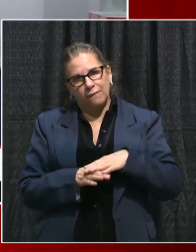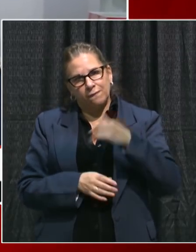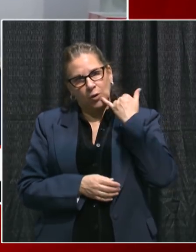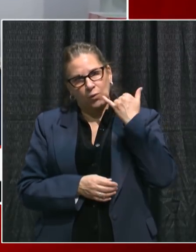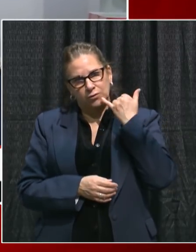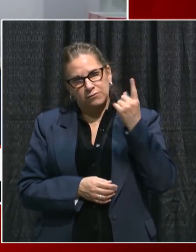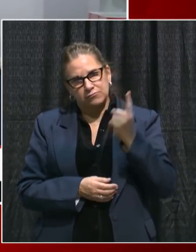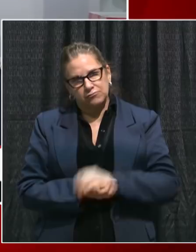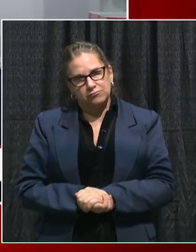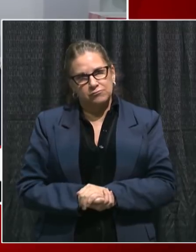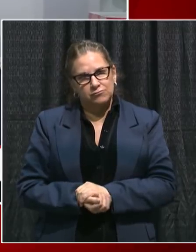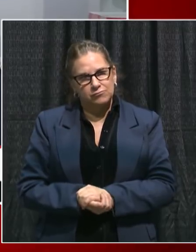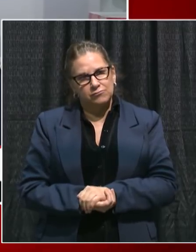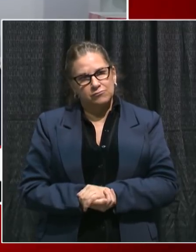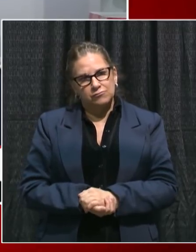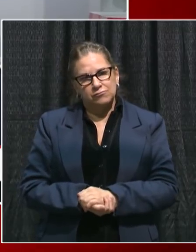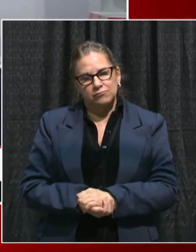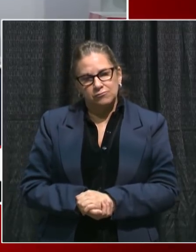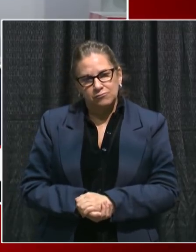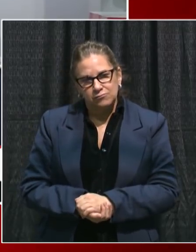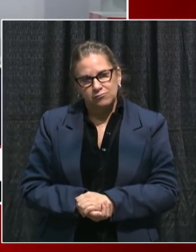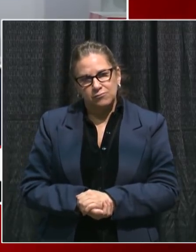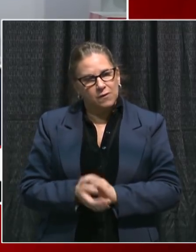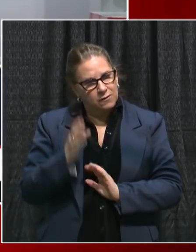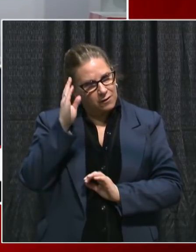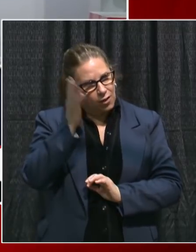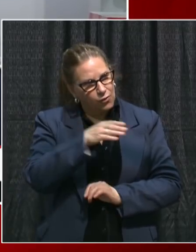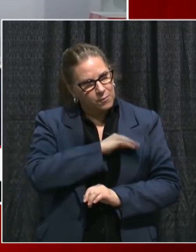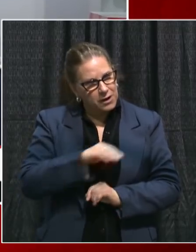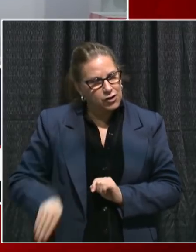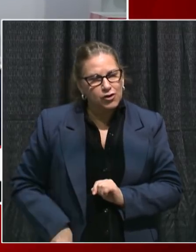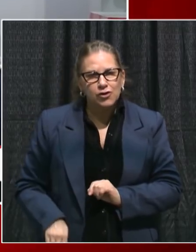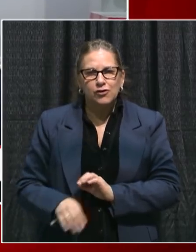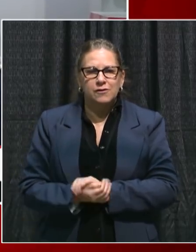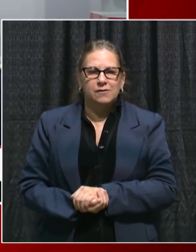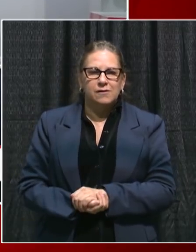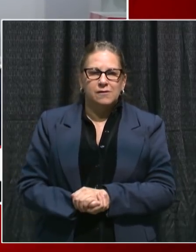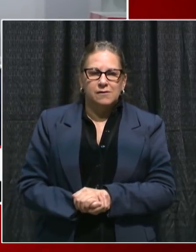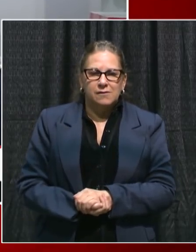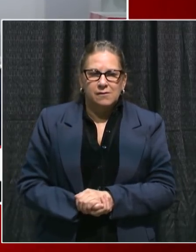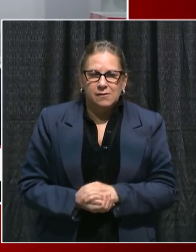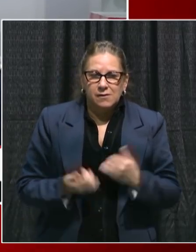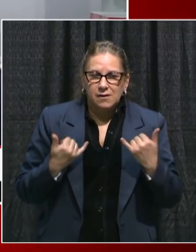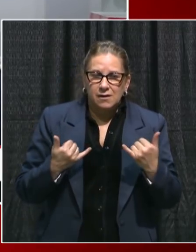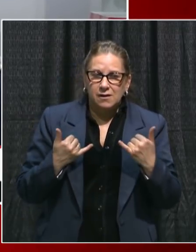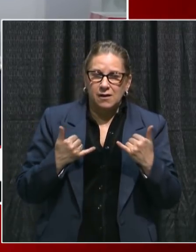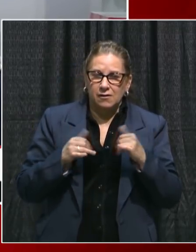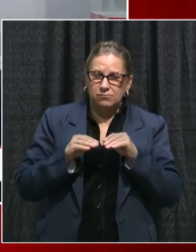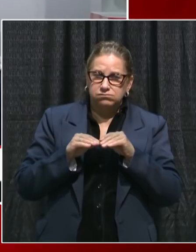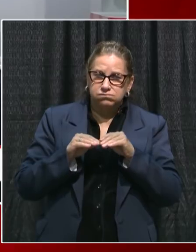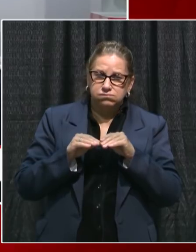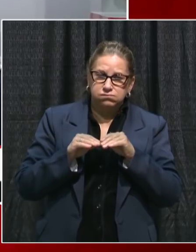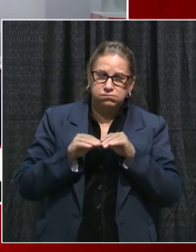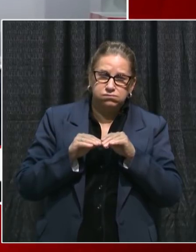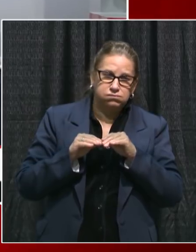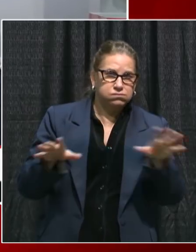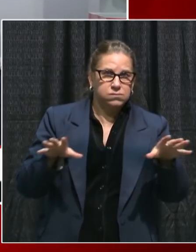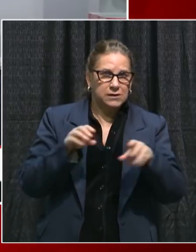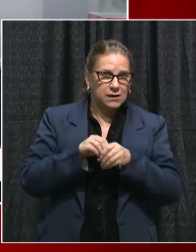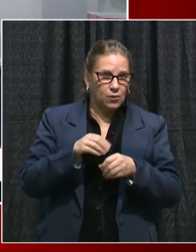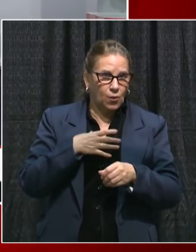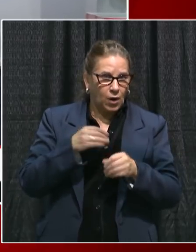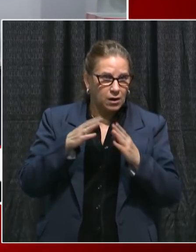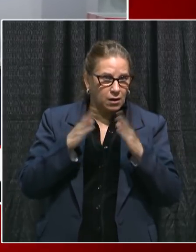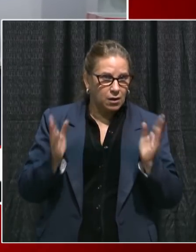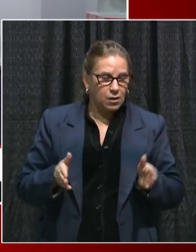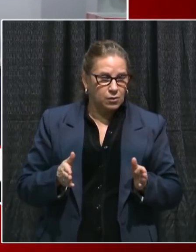Well, thank you, Mayor. There's been a virus outbreak at the White House. What role is the district playing in any response to